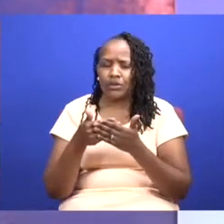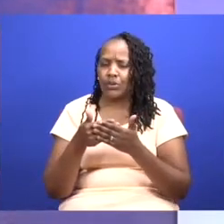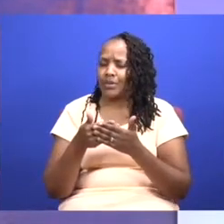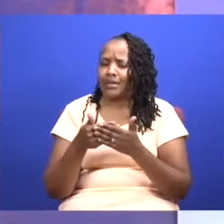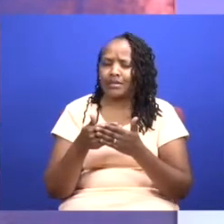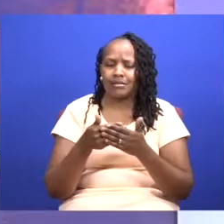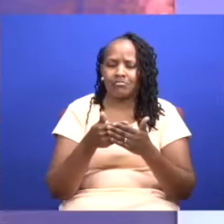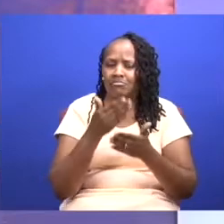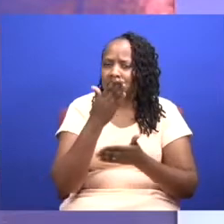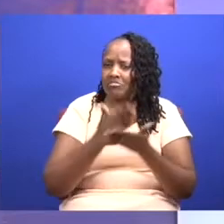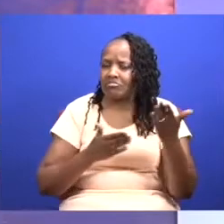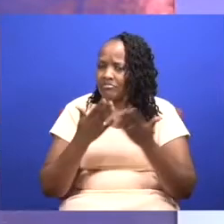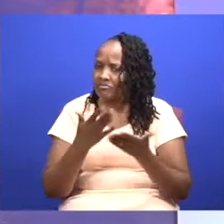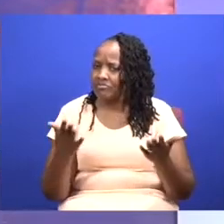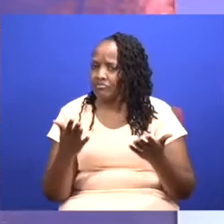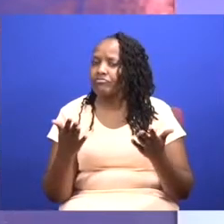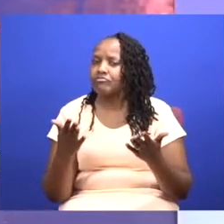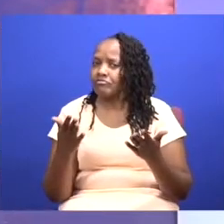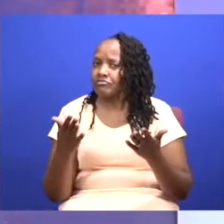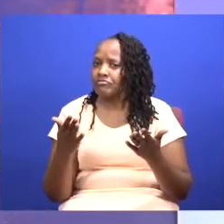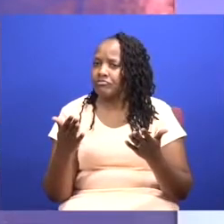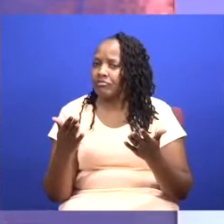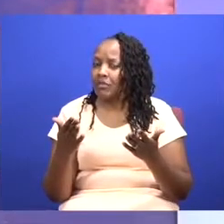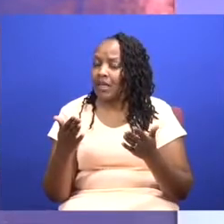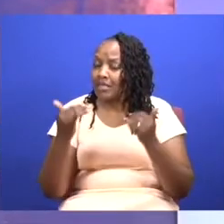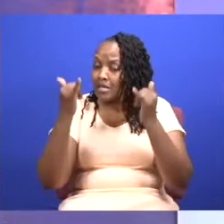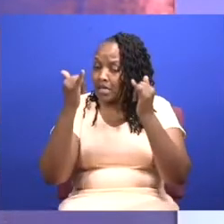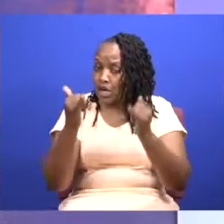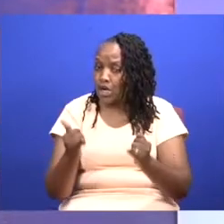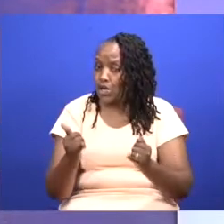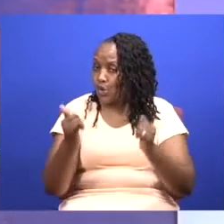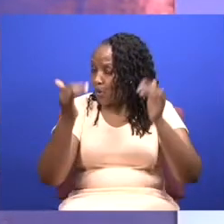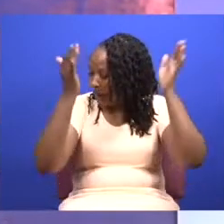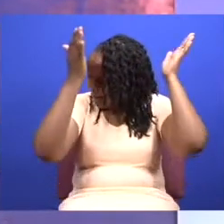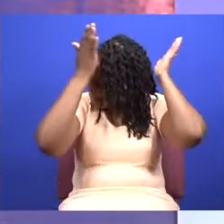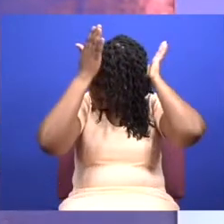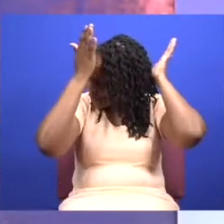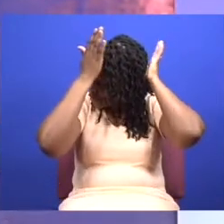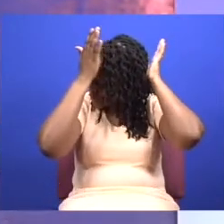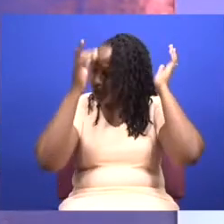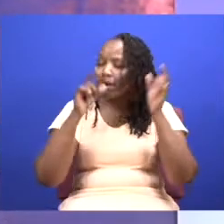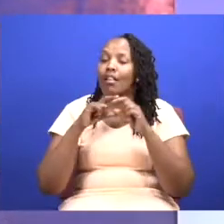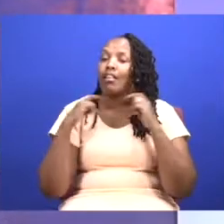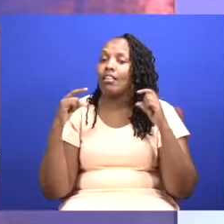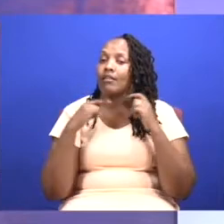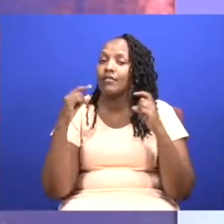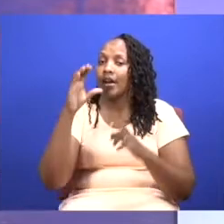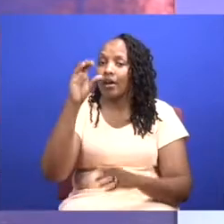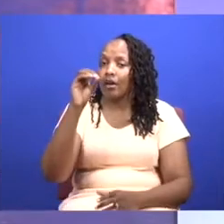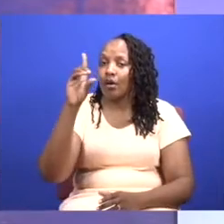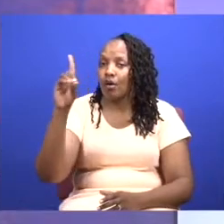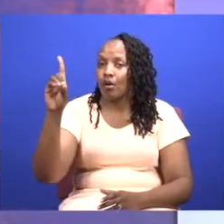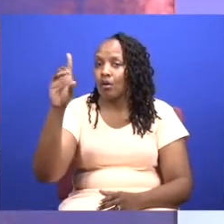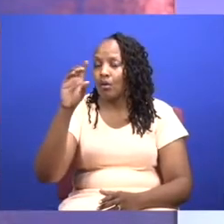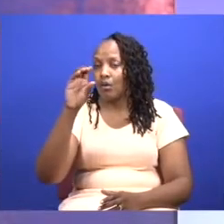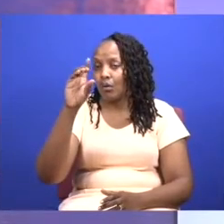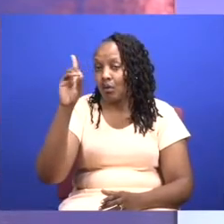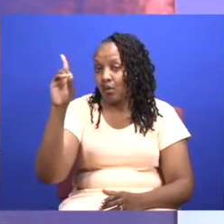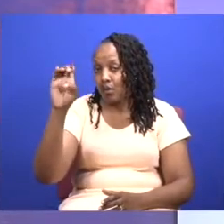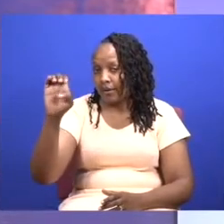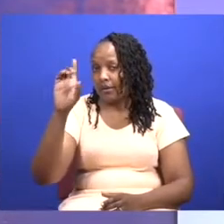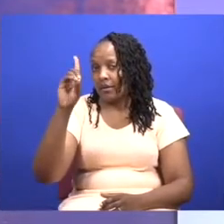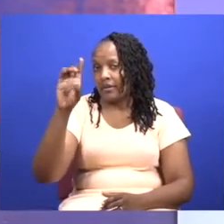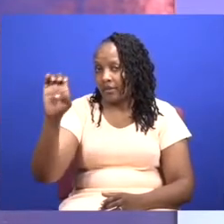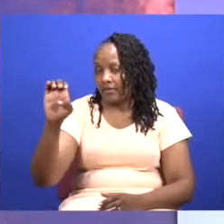among other things, Lord, that the new bishop designate, Reverend Callisto Odede, was appointed. We thank you